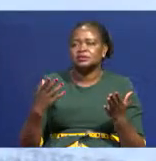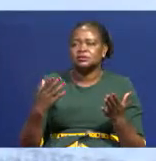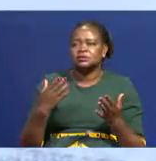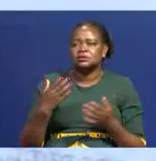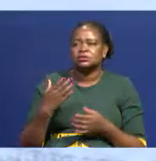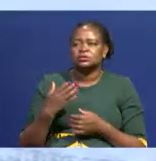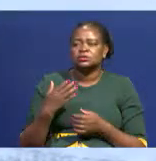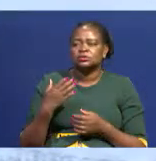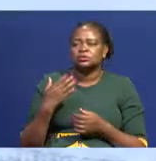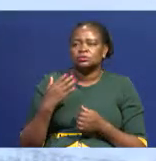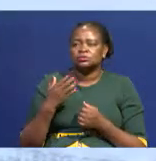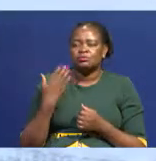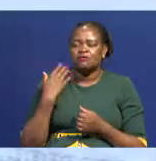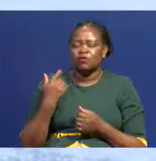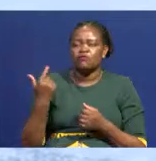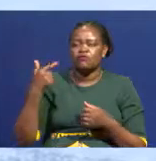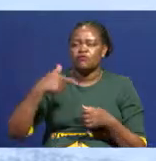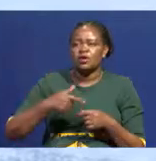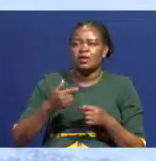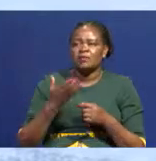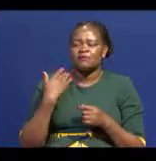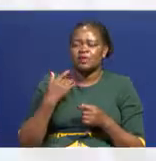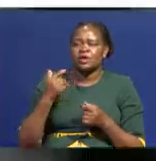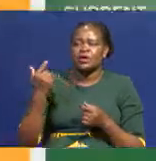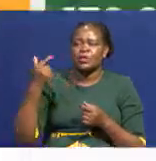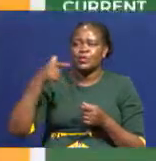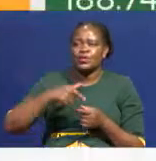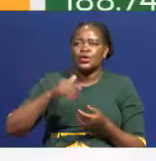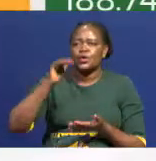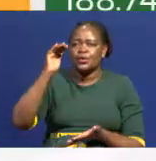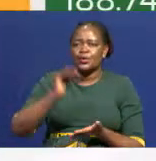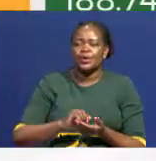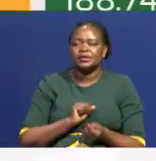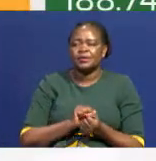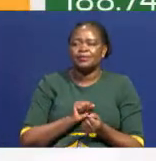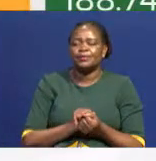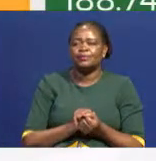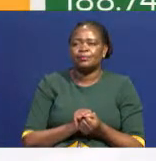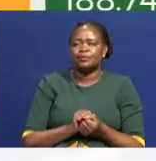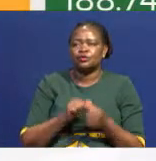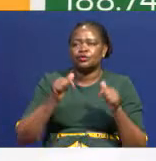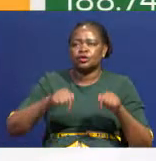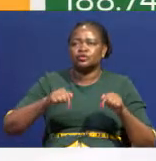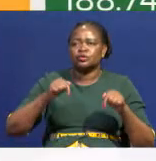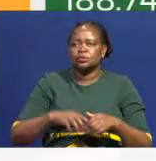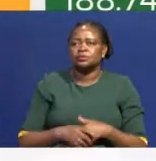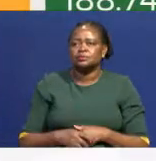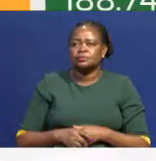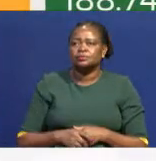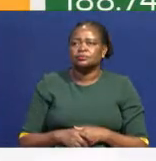ndio ile ilikuwa pale, mumeona hata leo imeanguka na shilingi 10 just today.